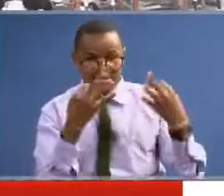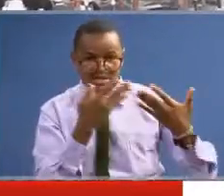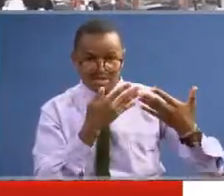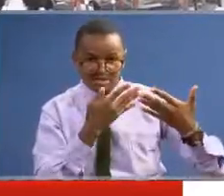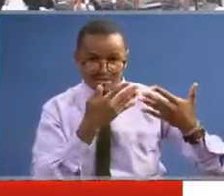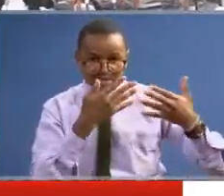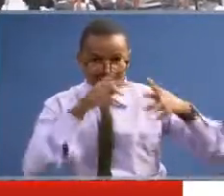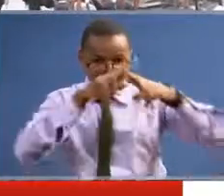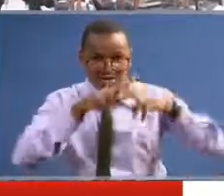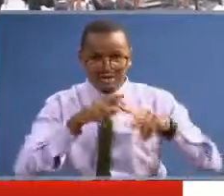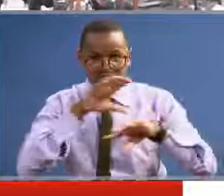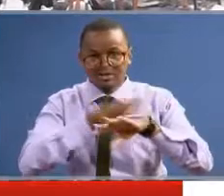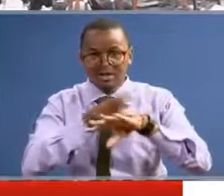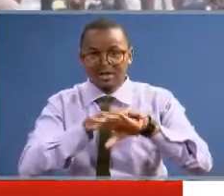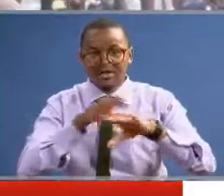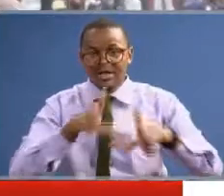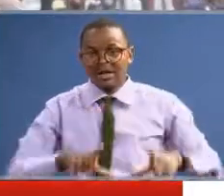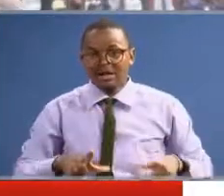here to earn a living.